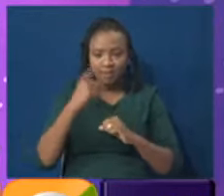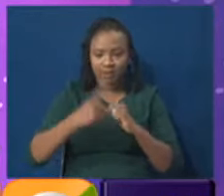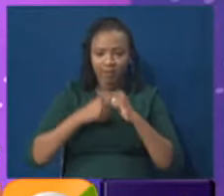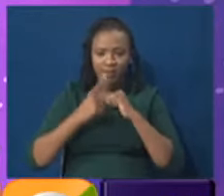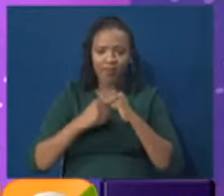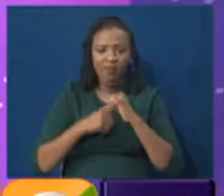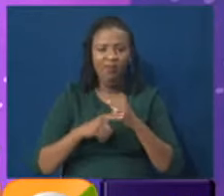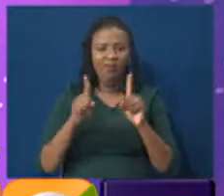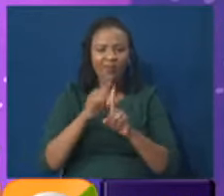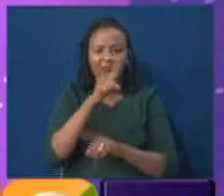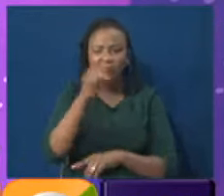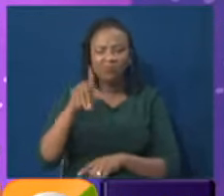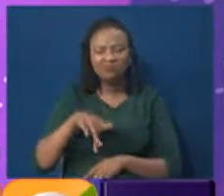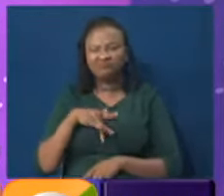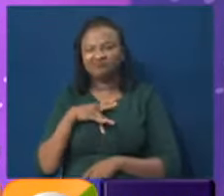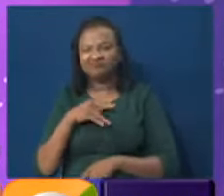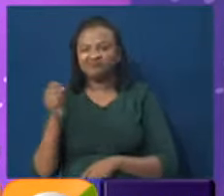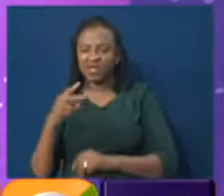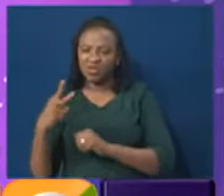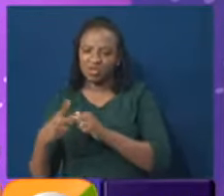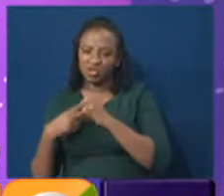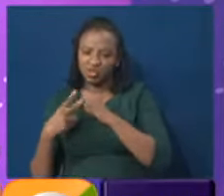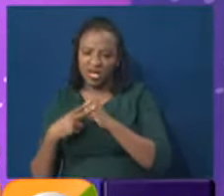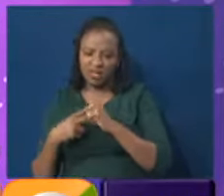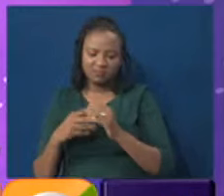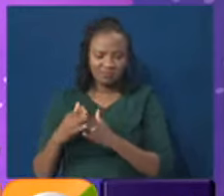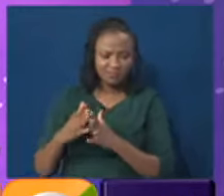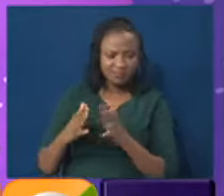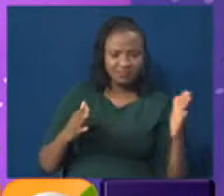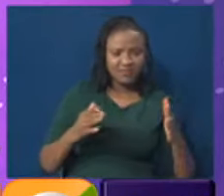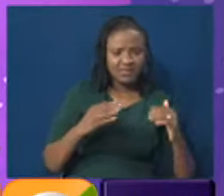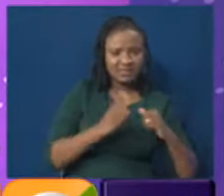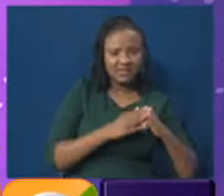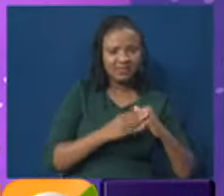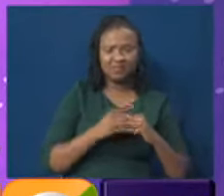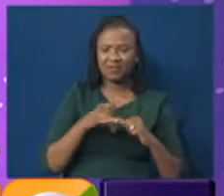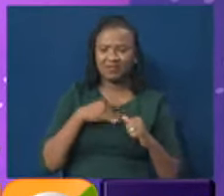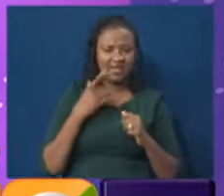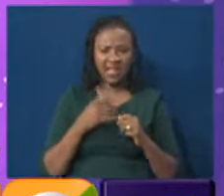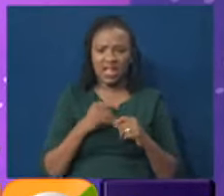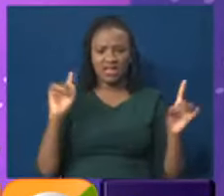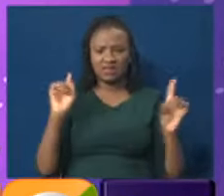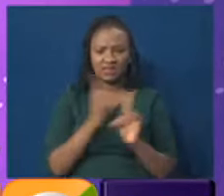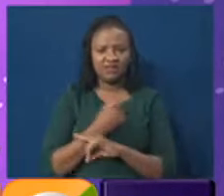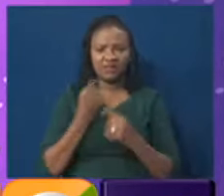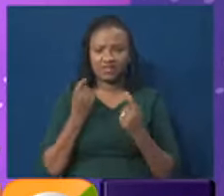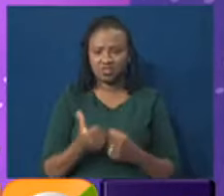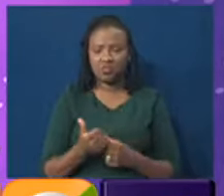they felt in June, or rather July, to September. What informed that shift? What was happening?